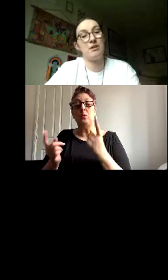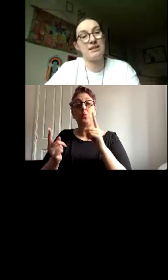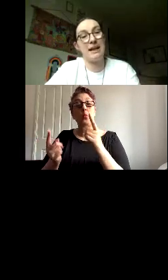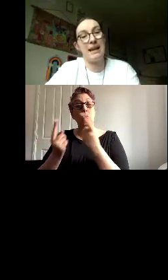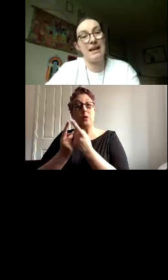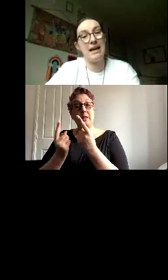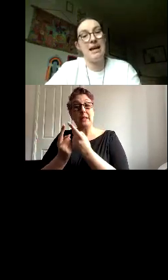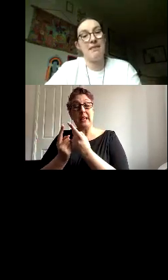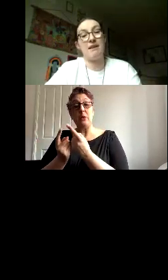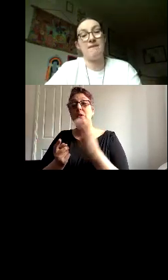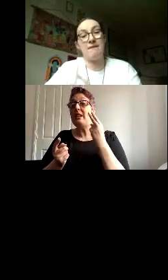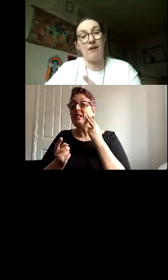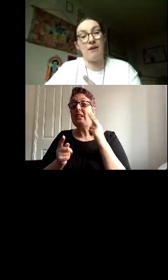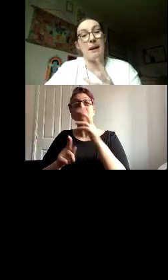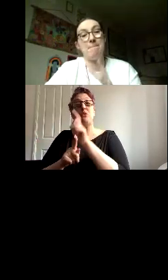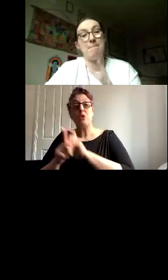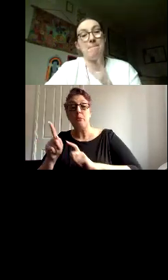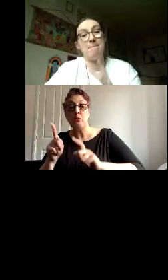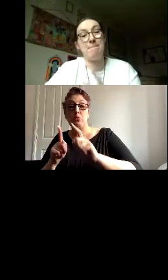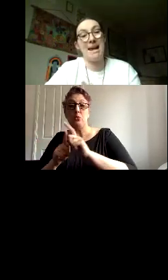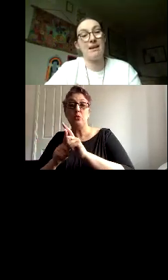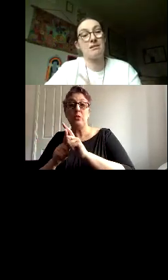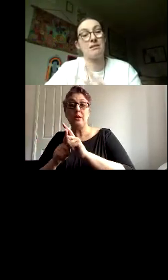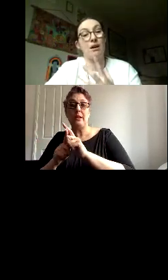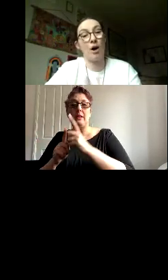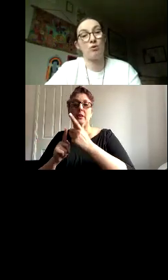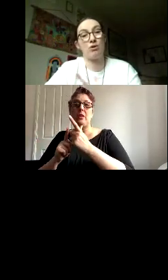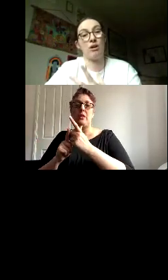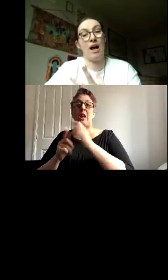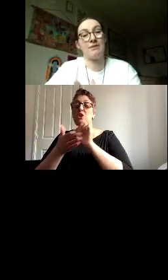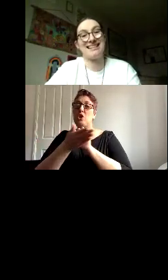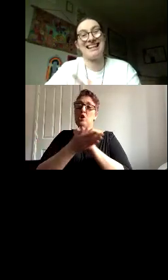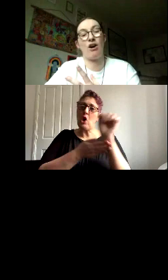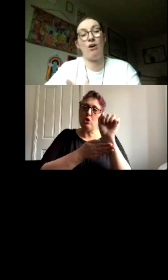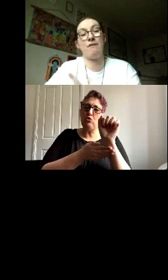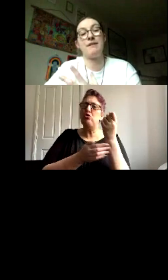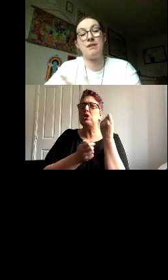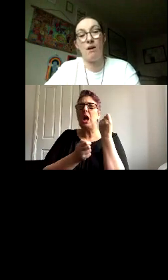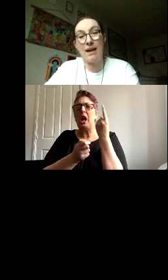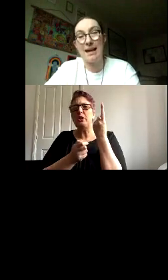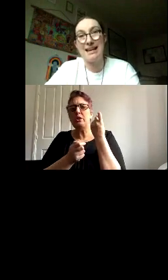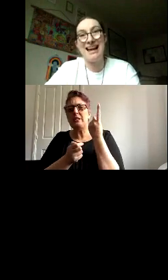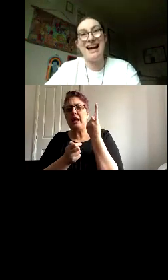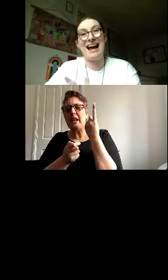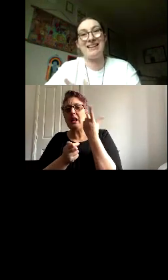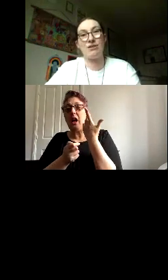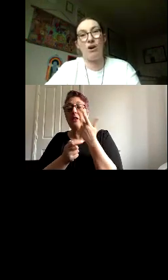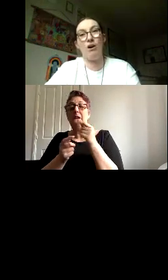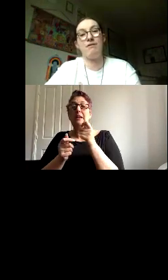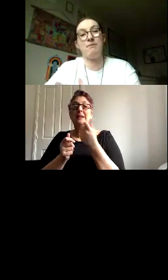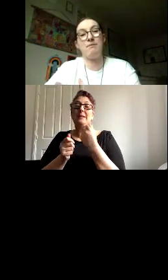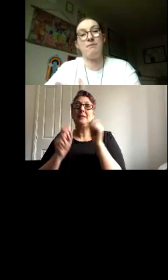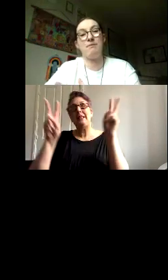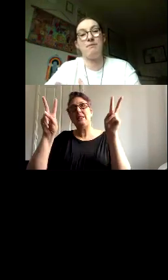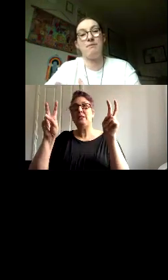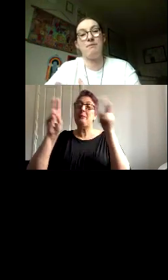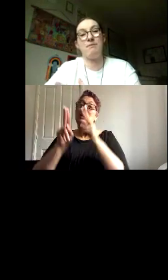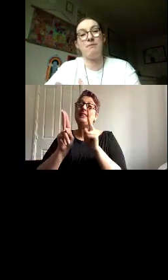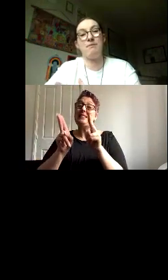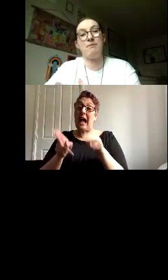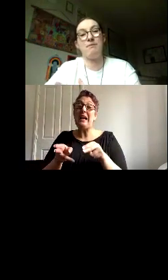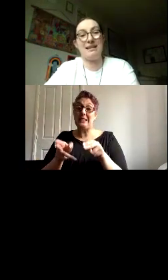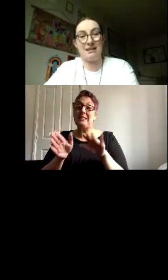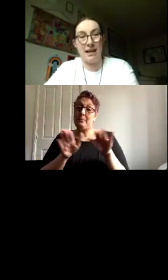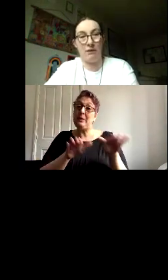community, there is a very mixed cultural understanding of dying and of palliative